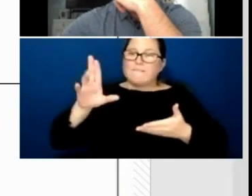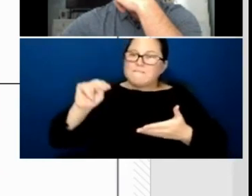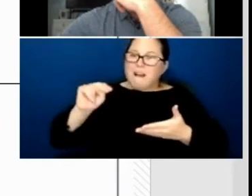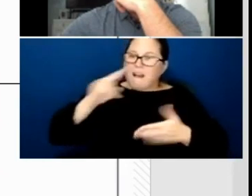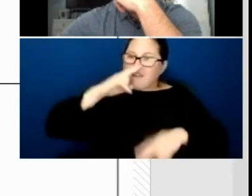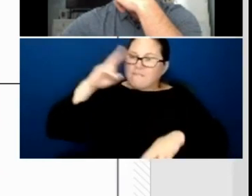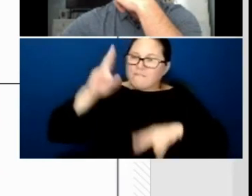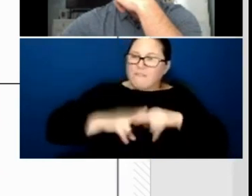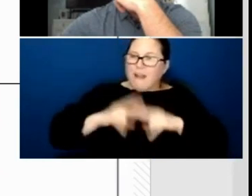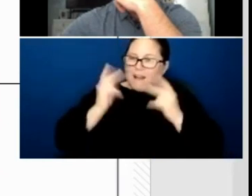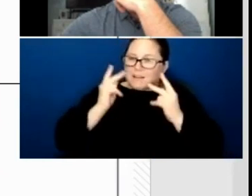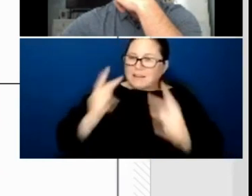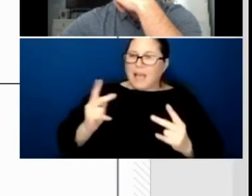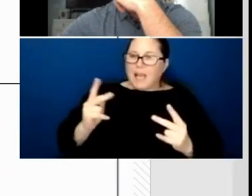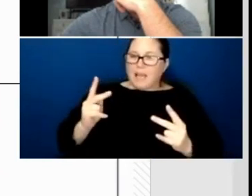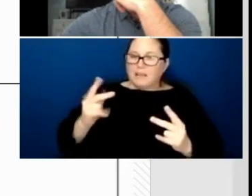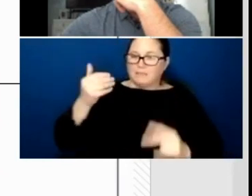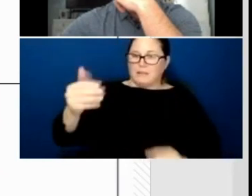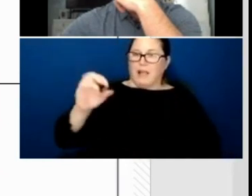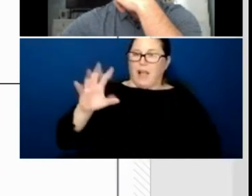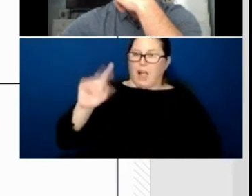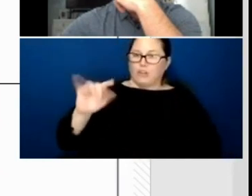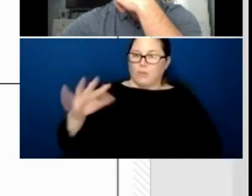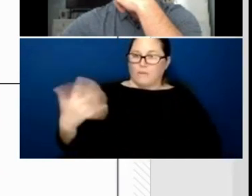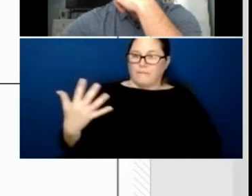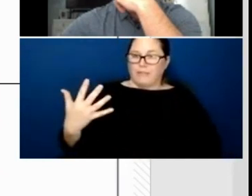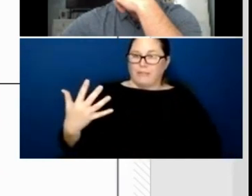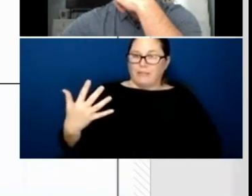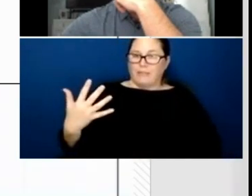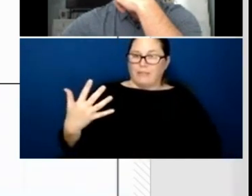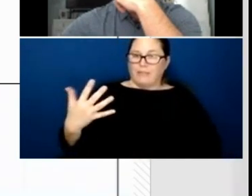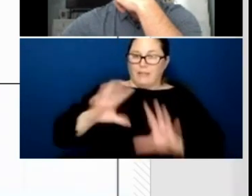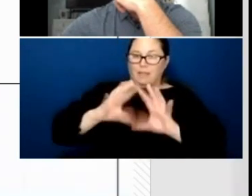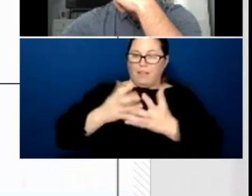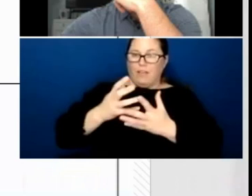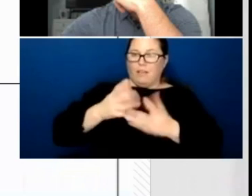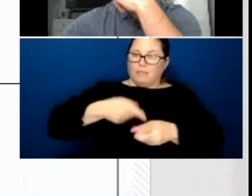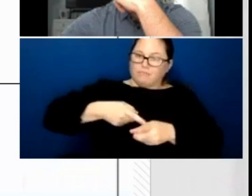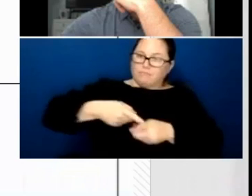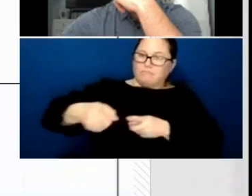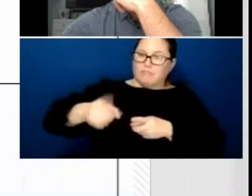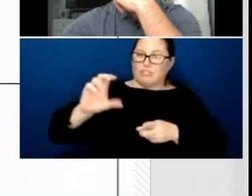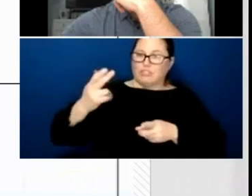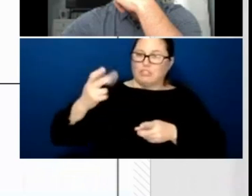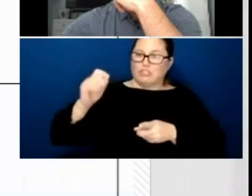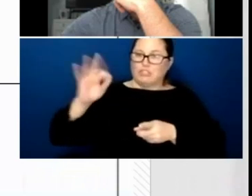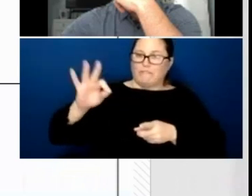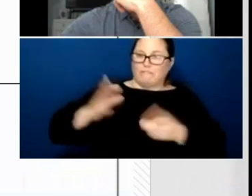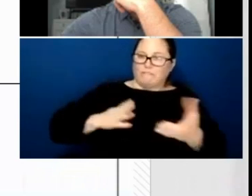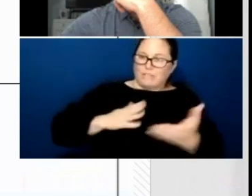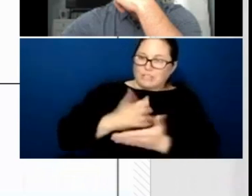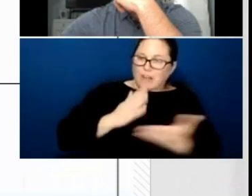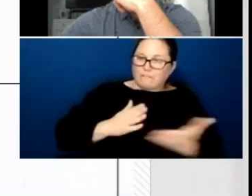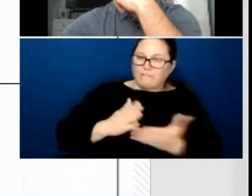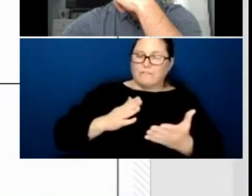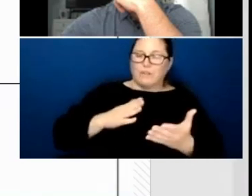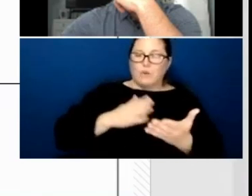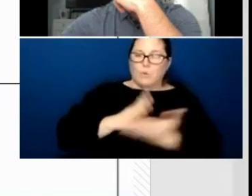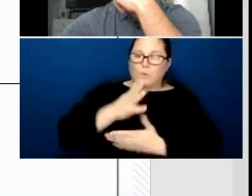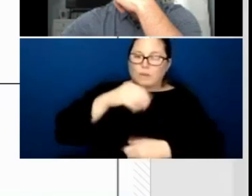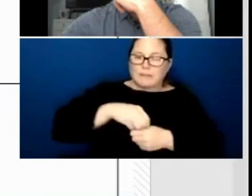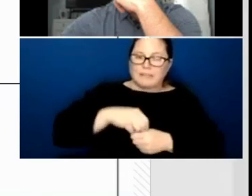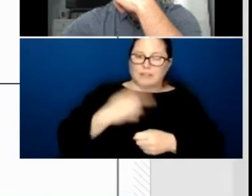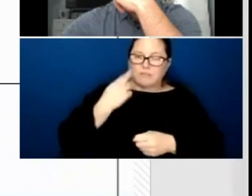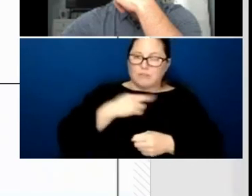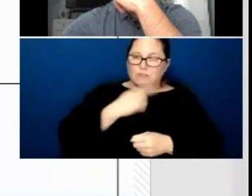October 5th, we're going to explore the world of being a chef, working in restaurants, the world of culinary. Our gentleman,